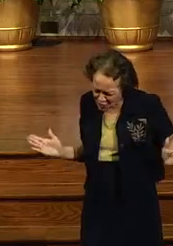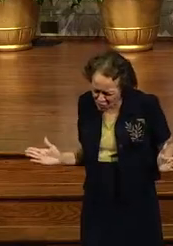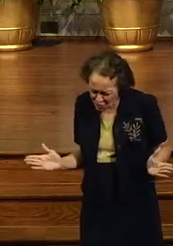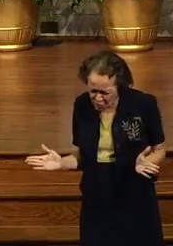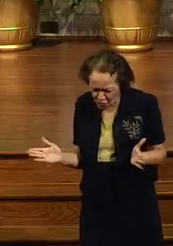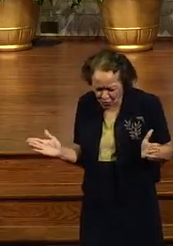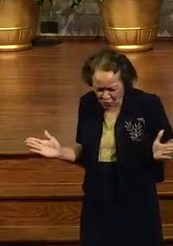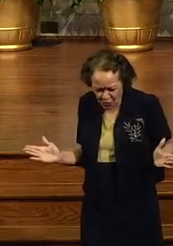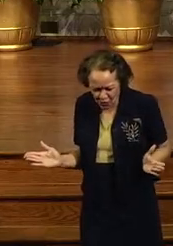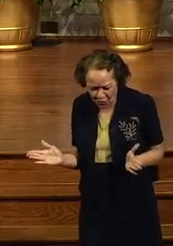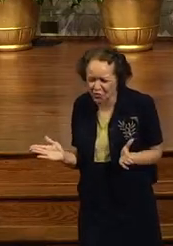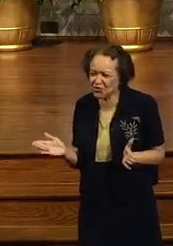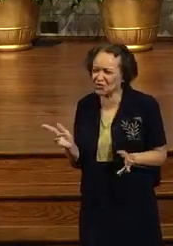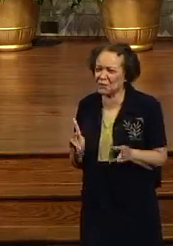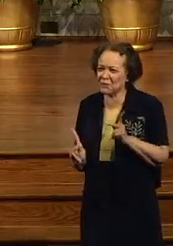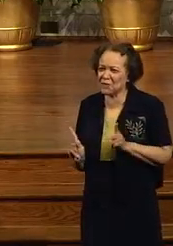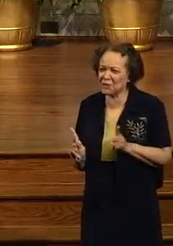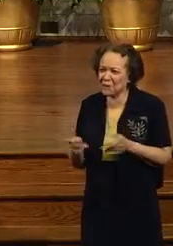them.